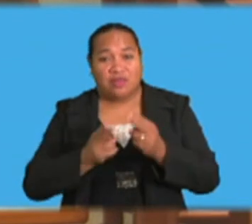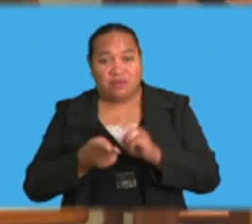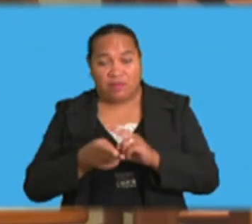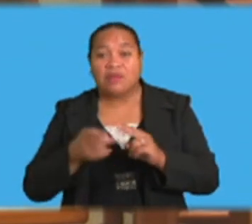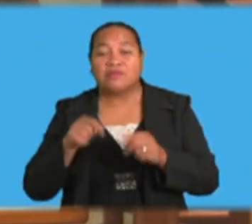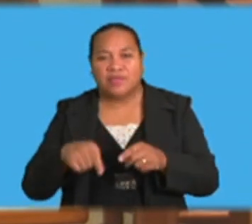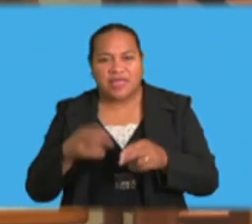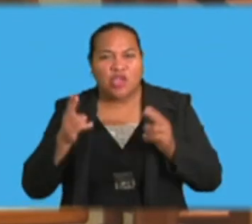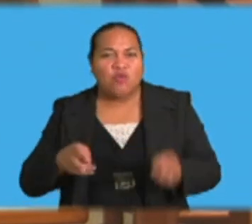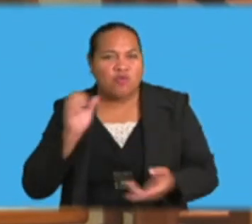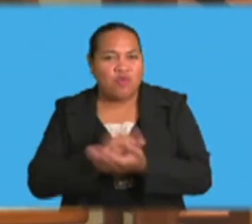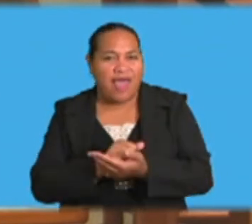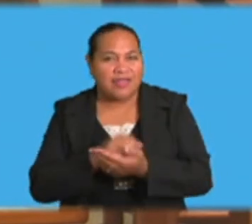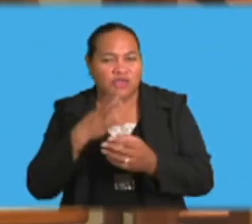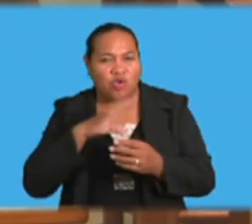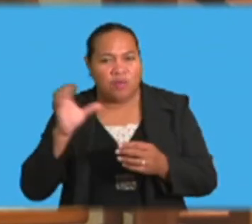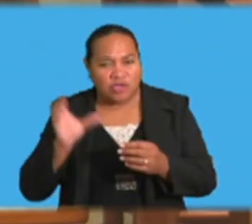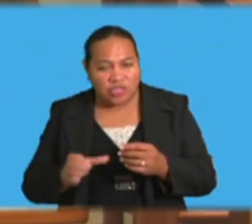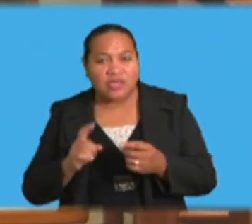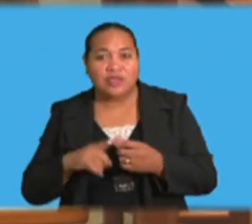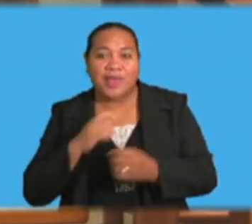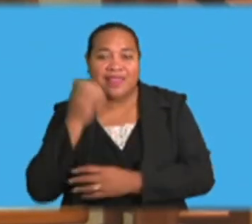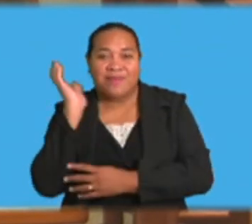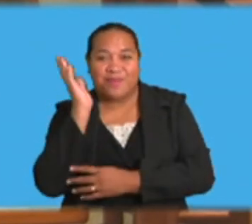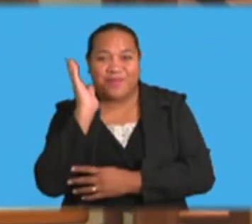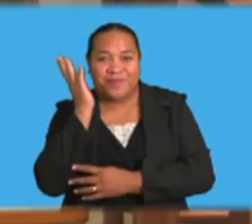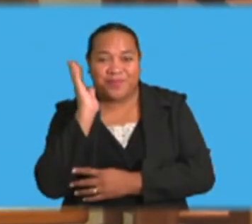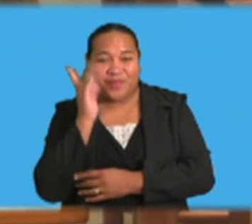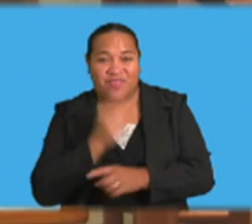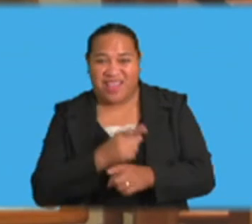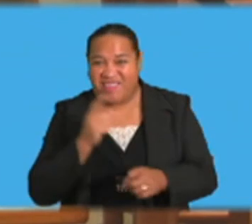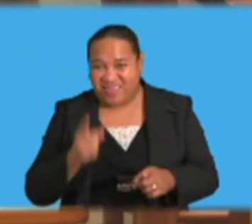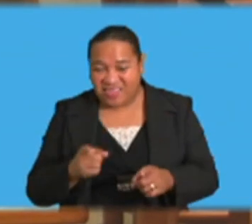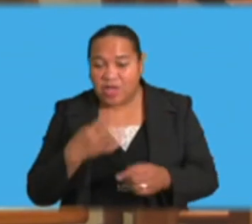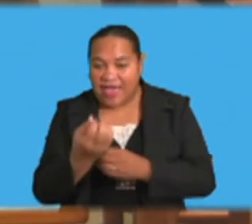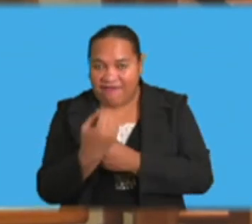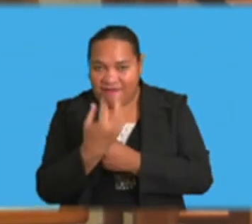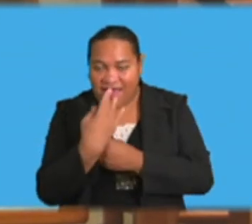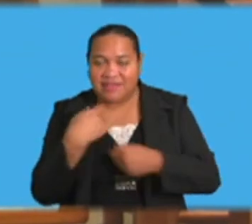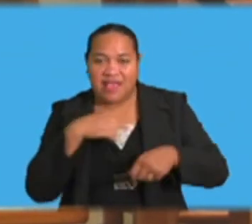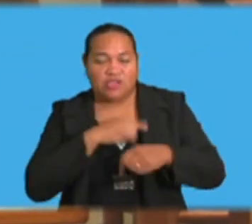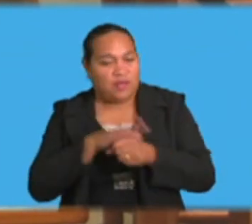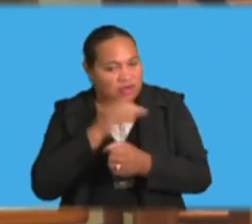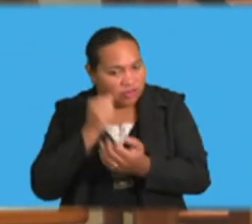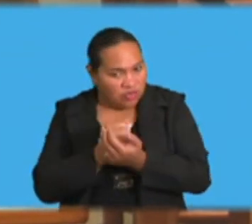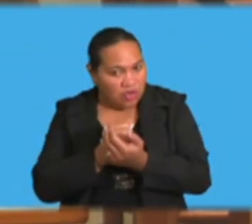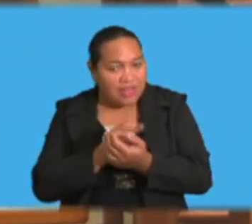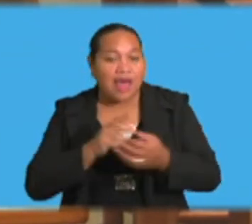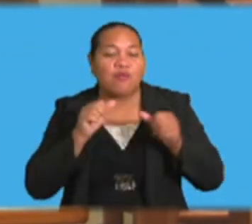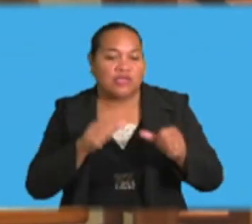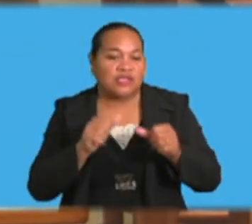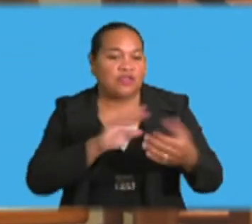Rights Commission, who made the presentation of the covenants and who advised us to ensure the protection of the communal way